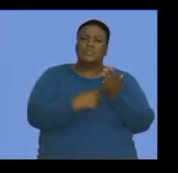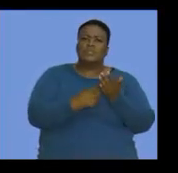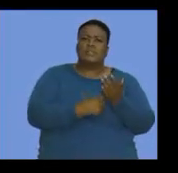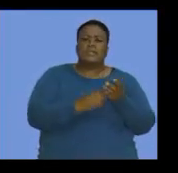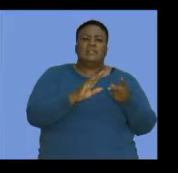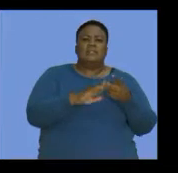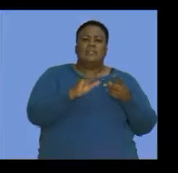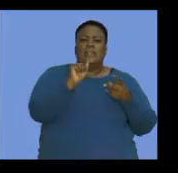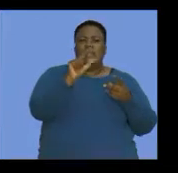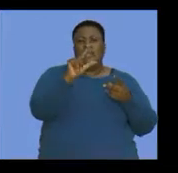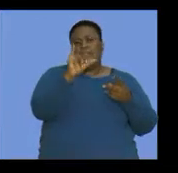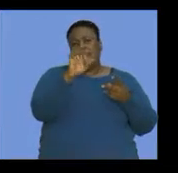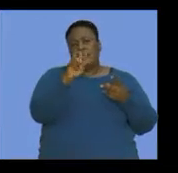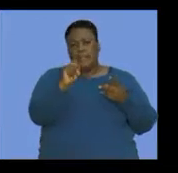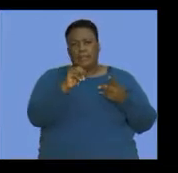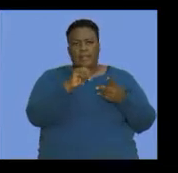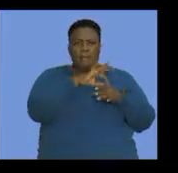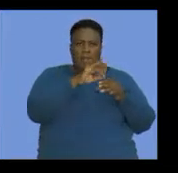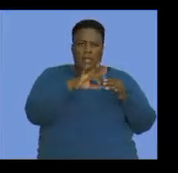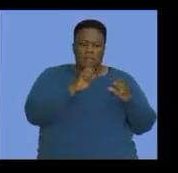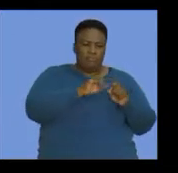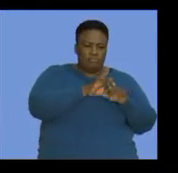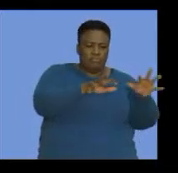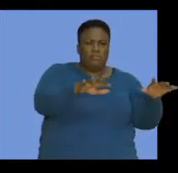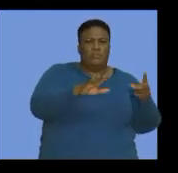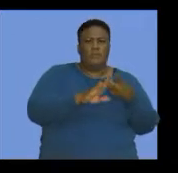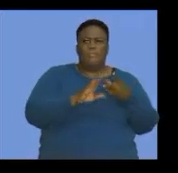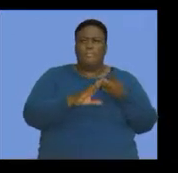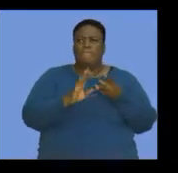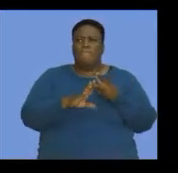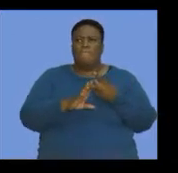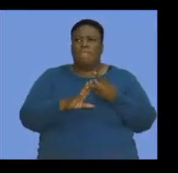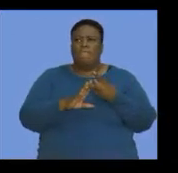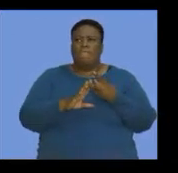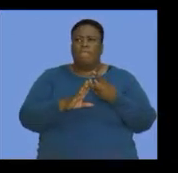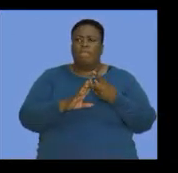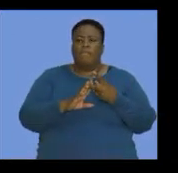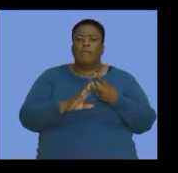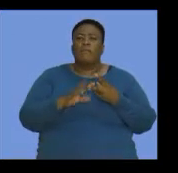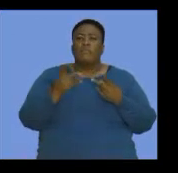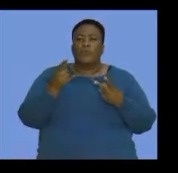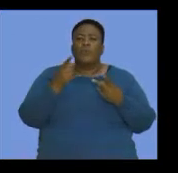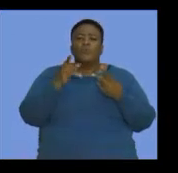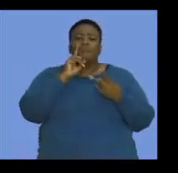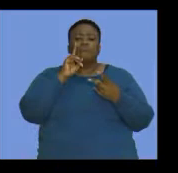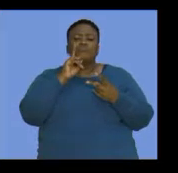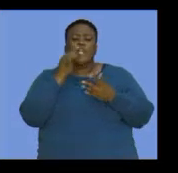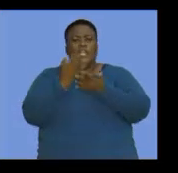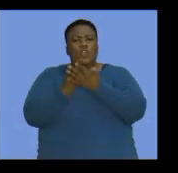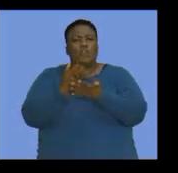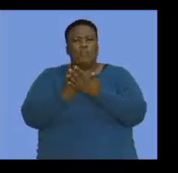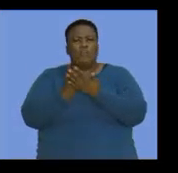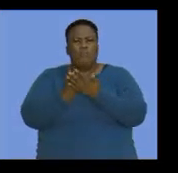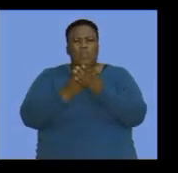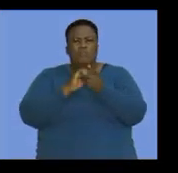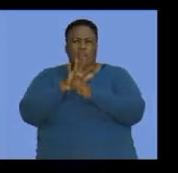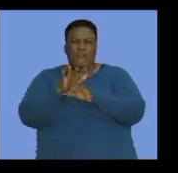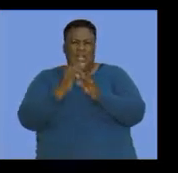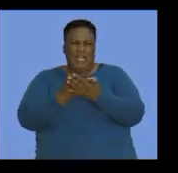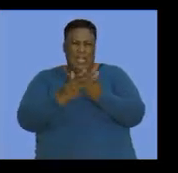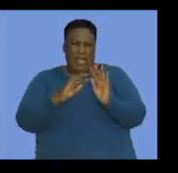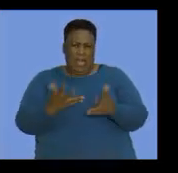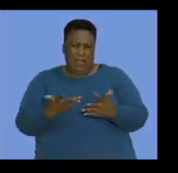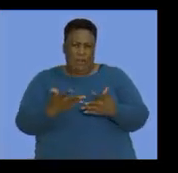so we've looked at alien plant invasion. We also need to look at this from an economical perspective.